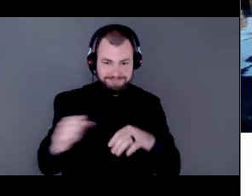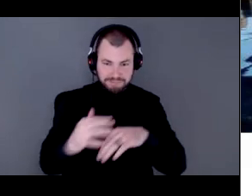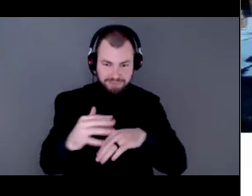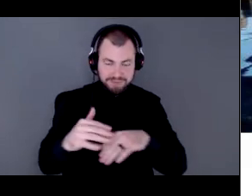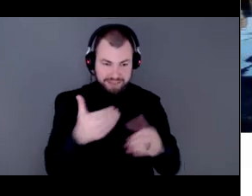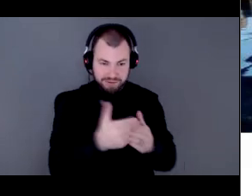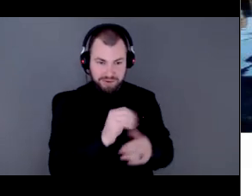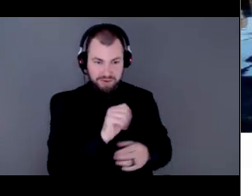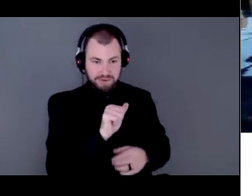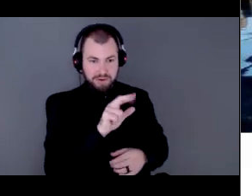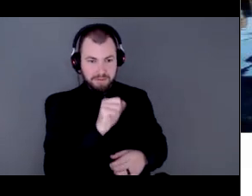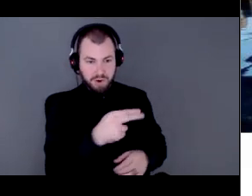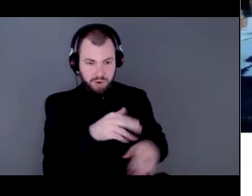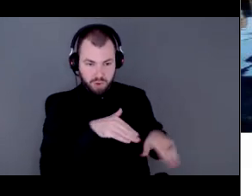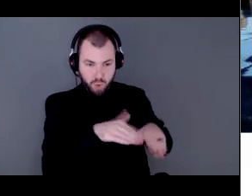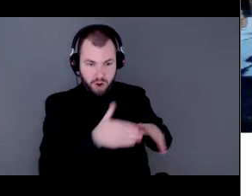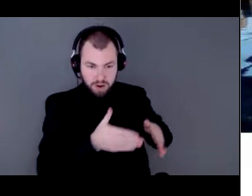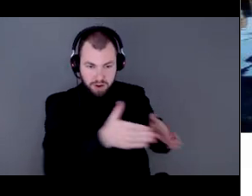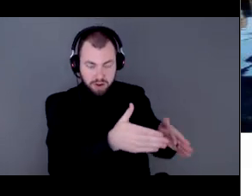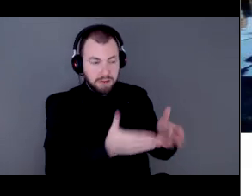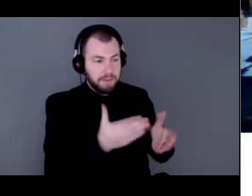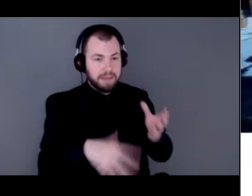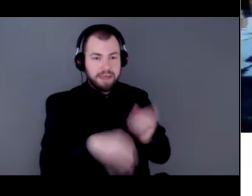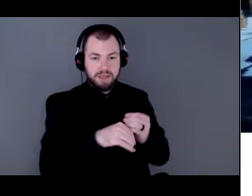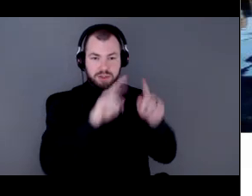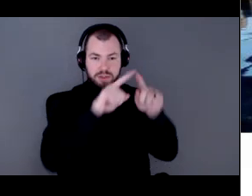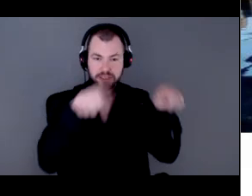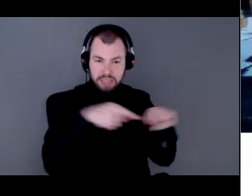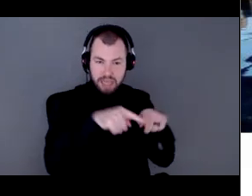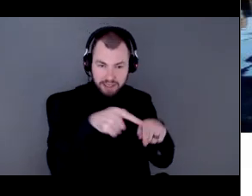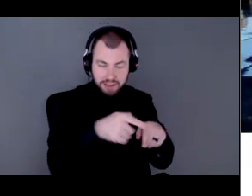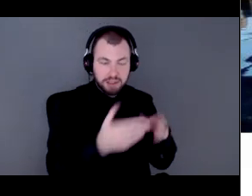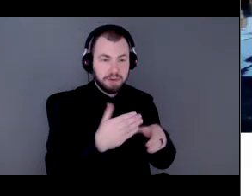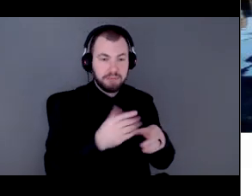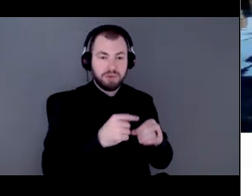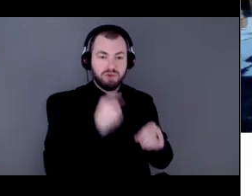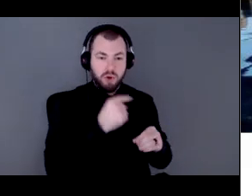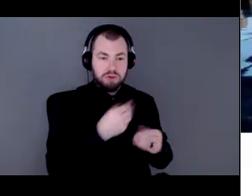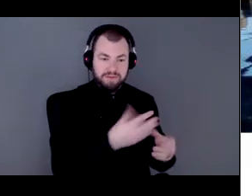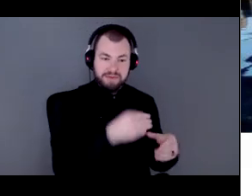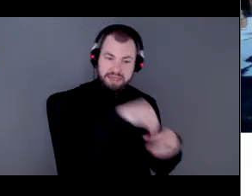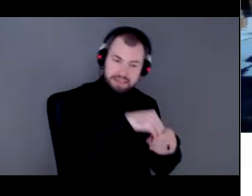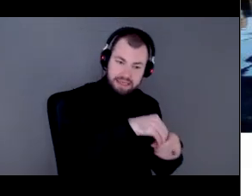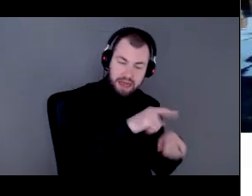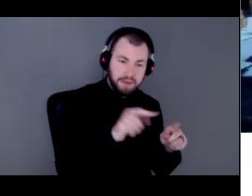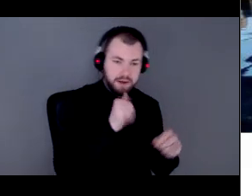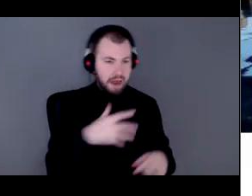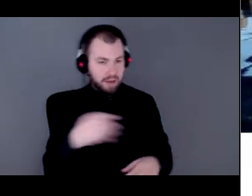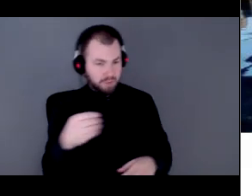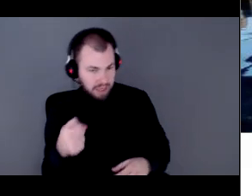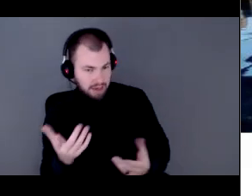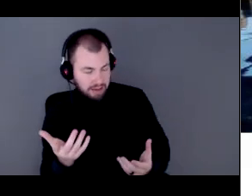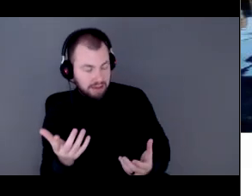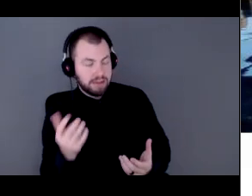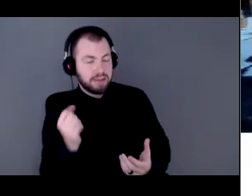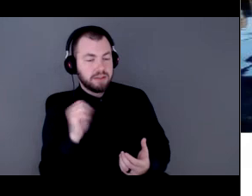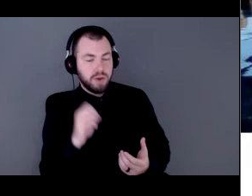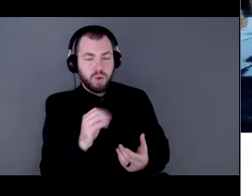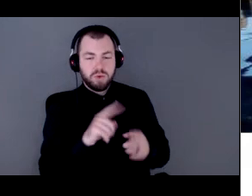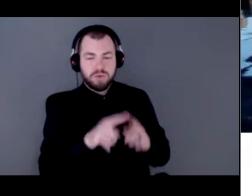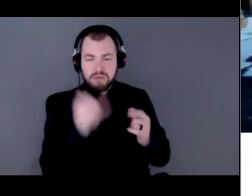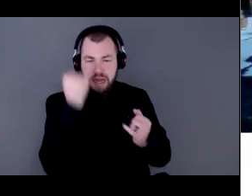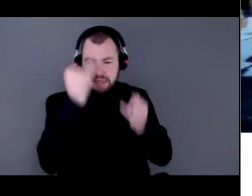Some additional signage, maybe straws are given inside but not outside, right? So there are different, like just some ideas on how to do that.